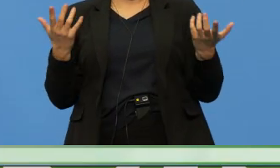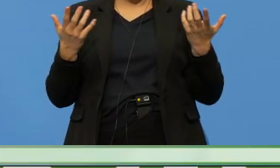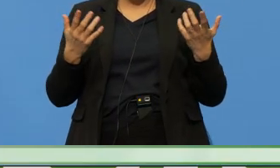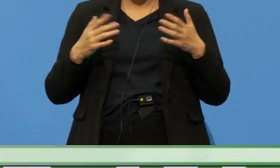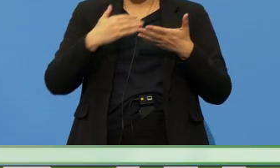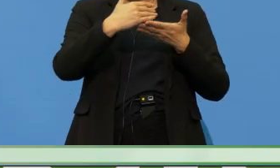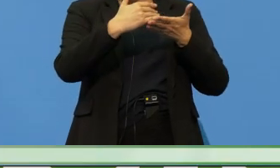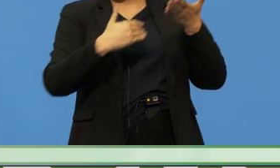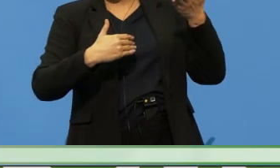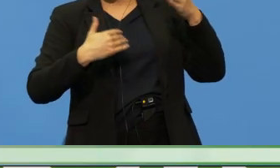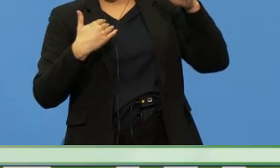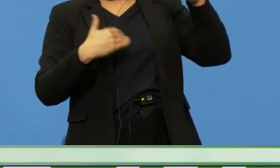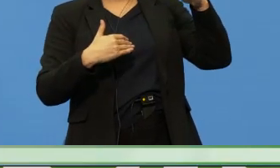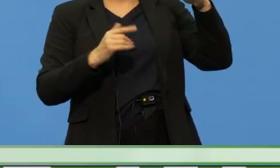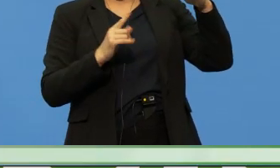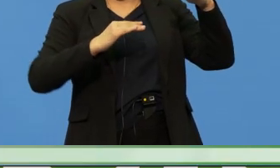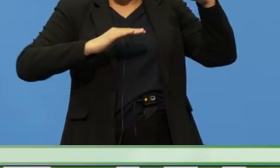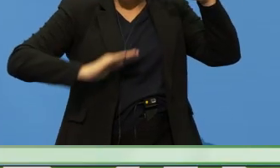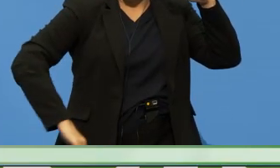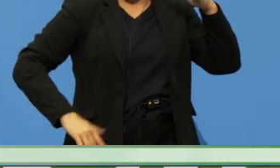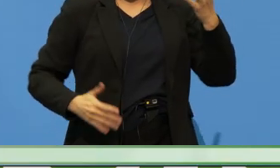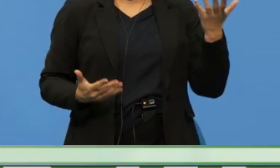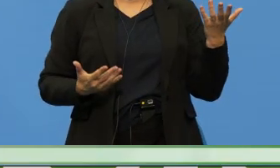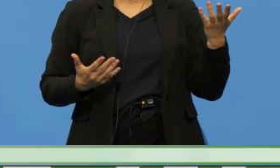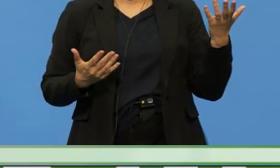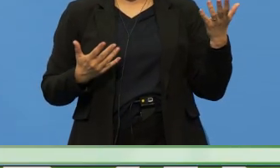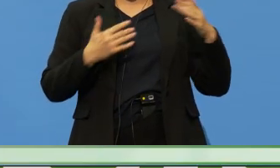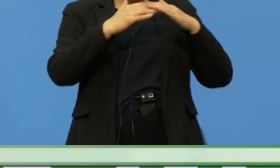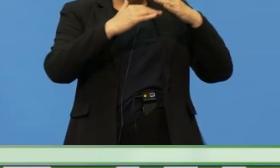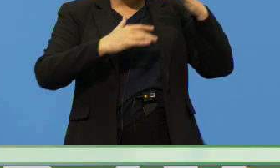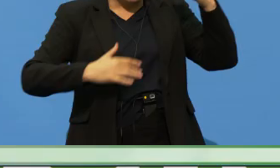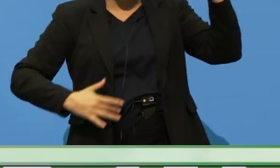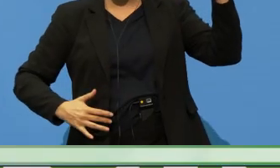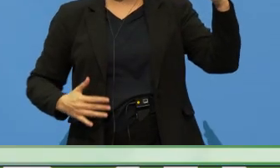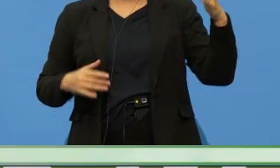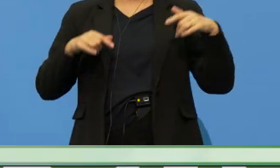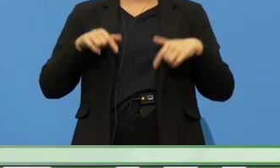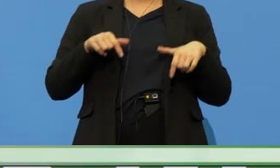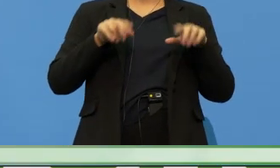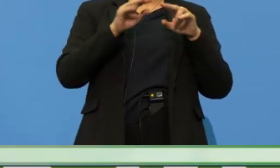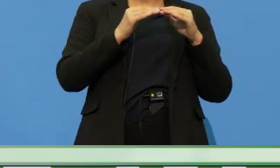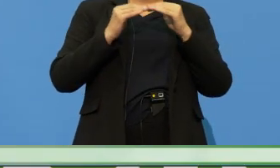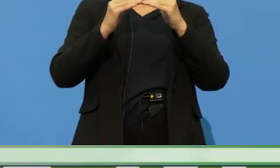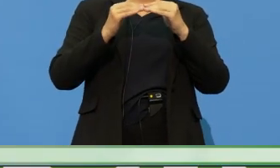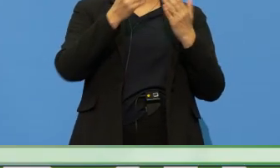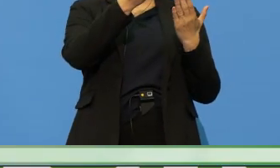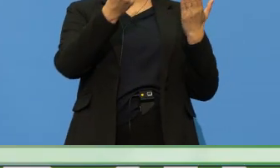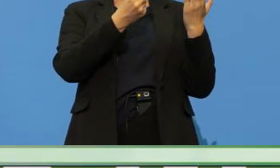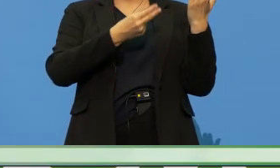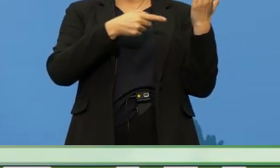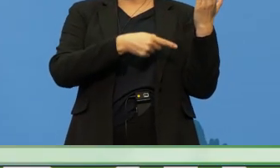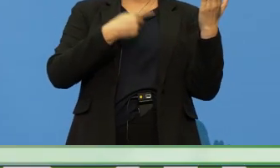But universal design acknowledges this as a value and a norm and insists that diversity in user